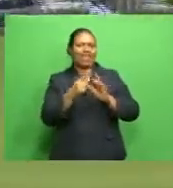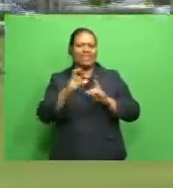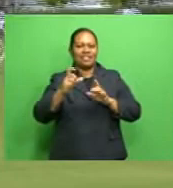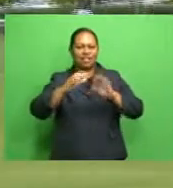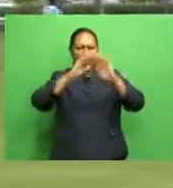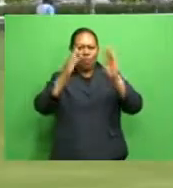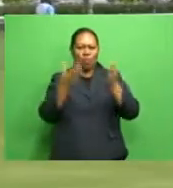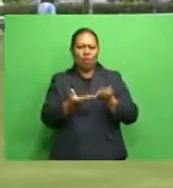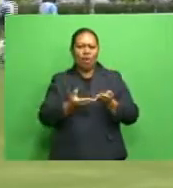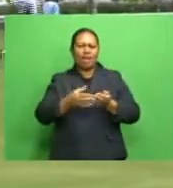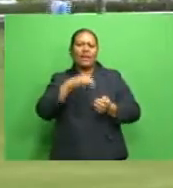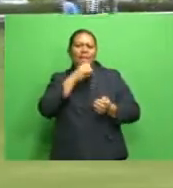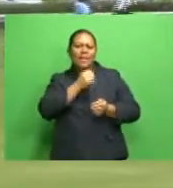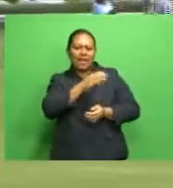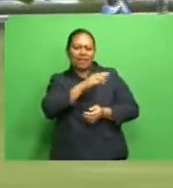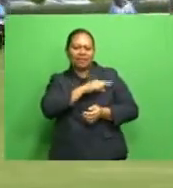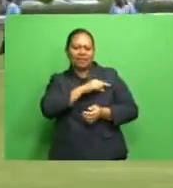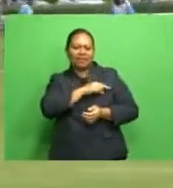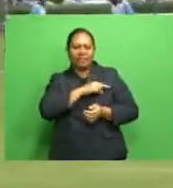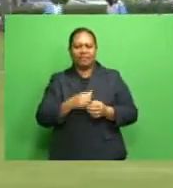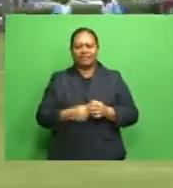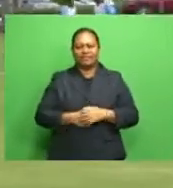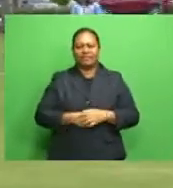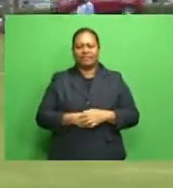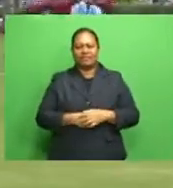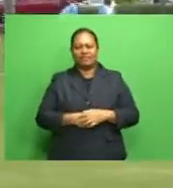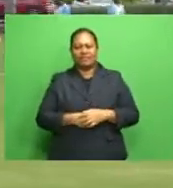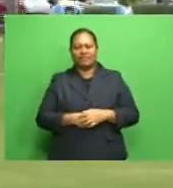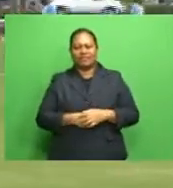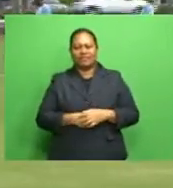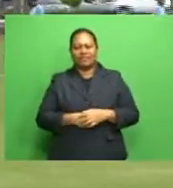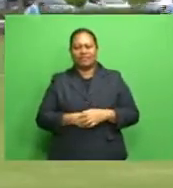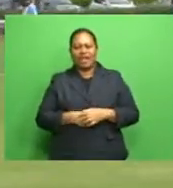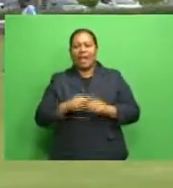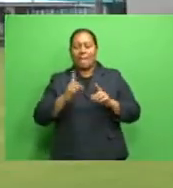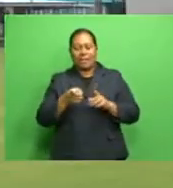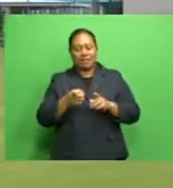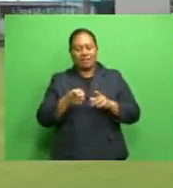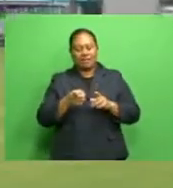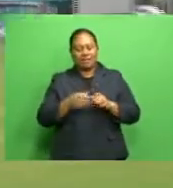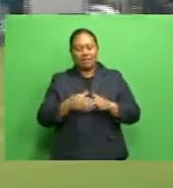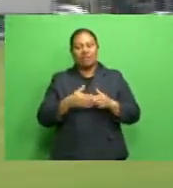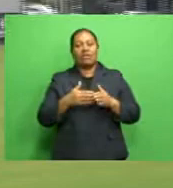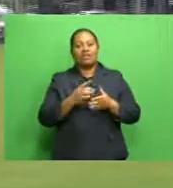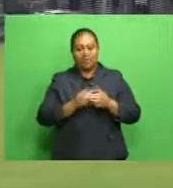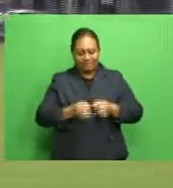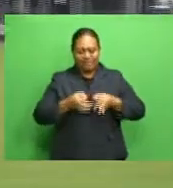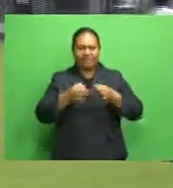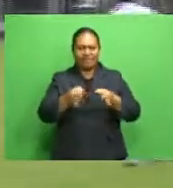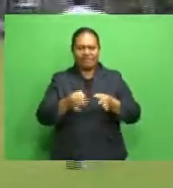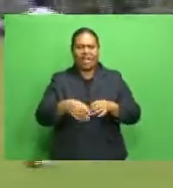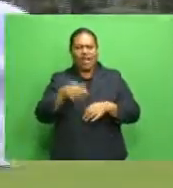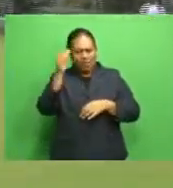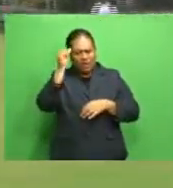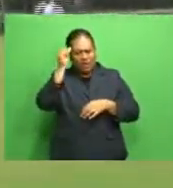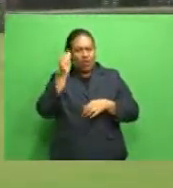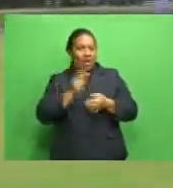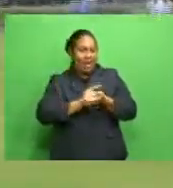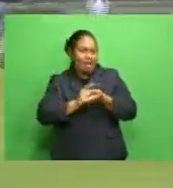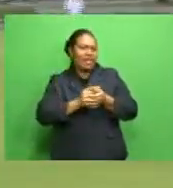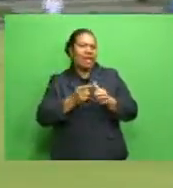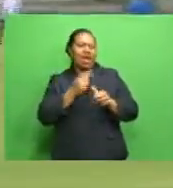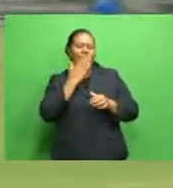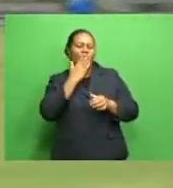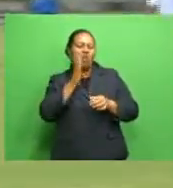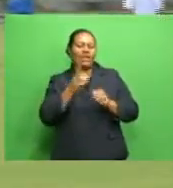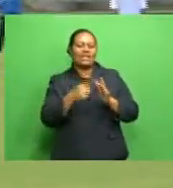Cup qualifier for the men's. That is indefinitely postponed. We'll know later in August what the ICC decides,